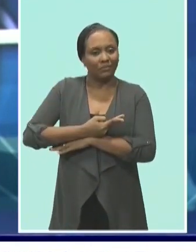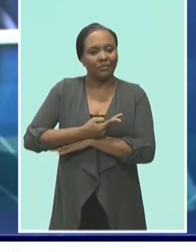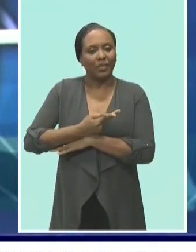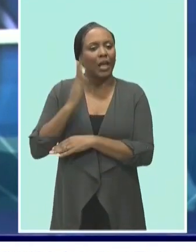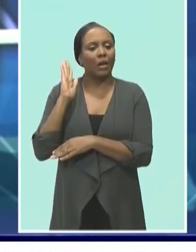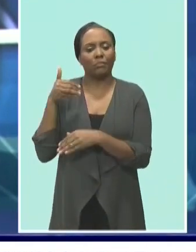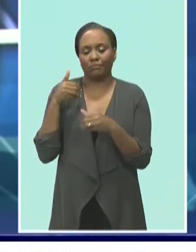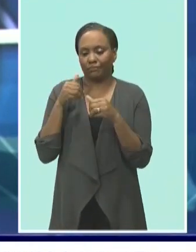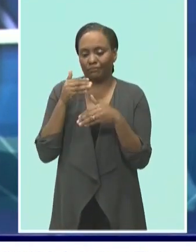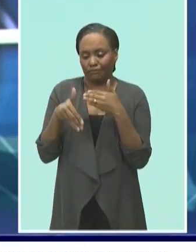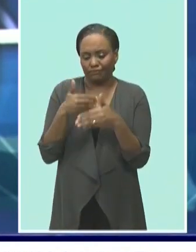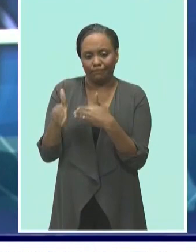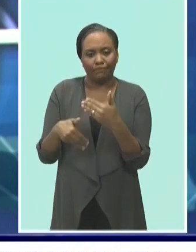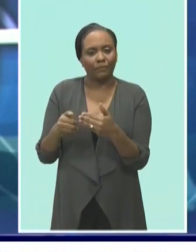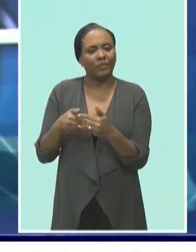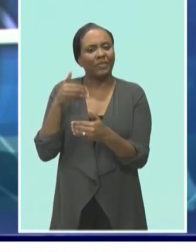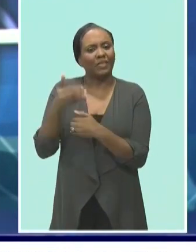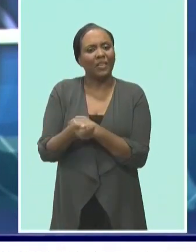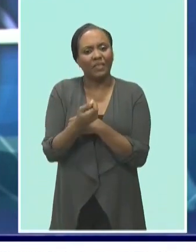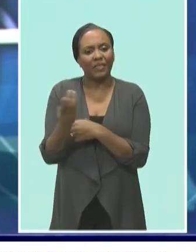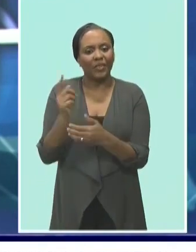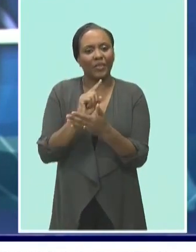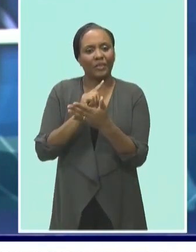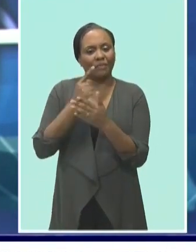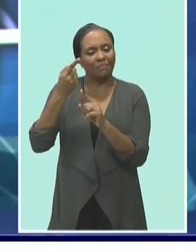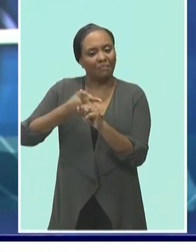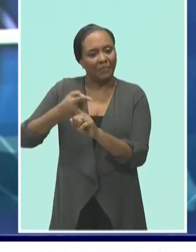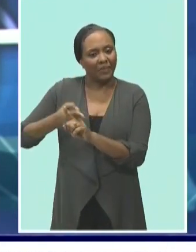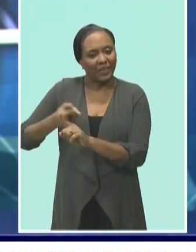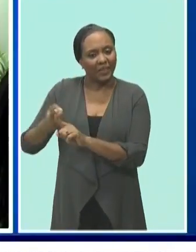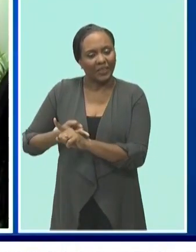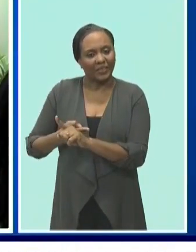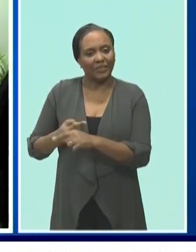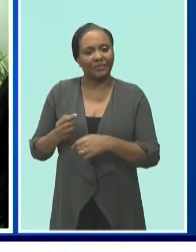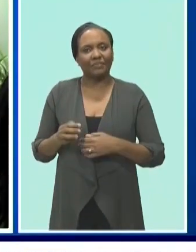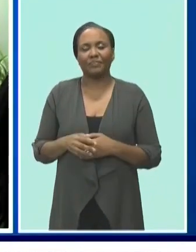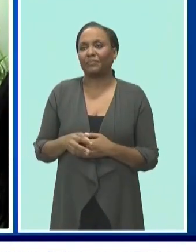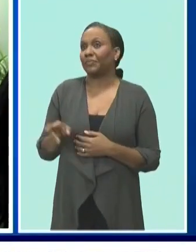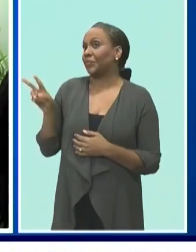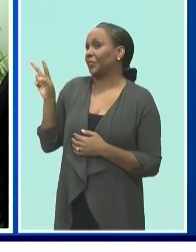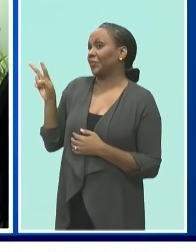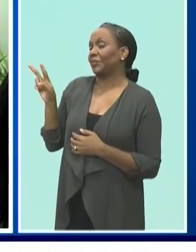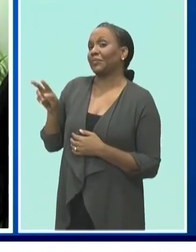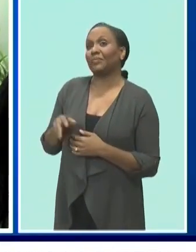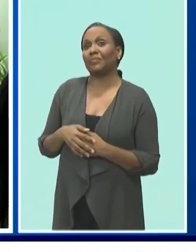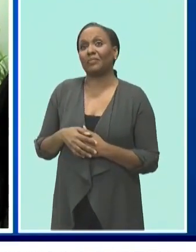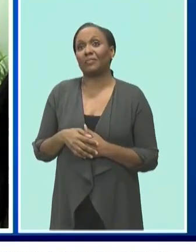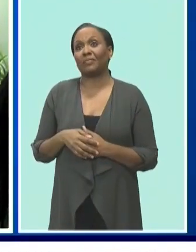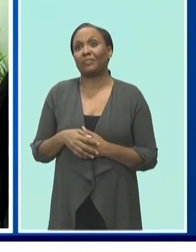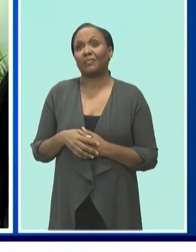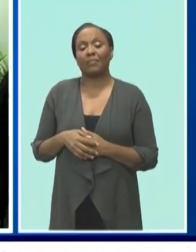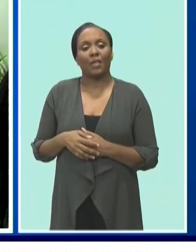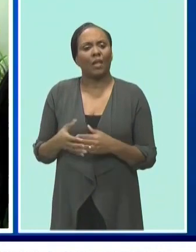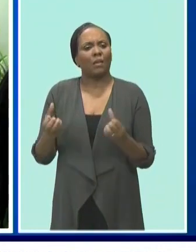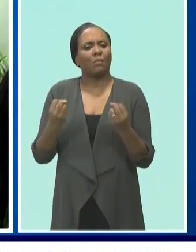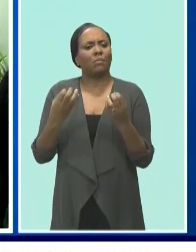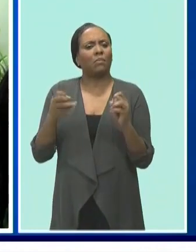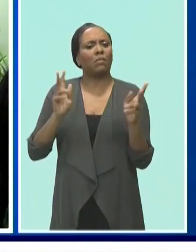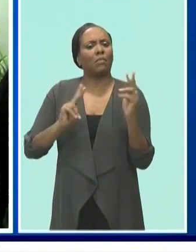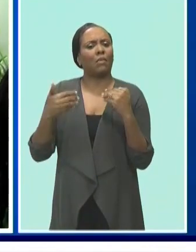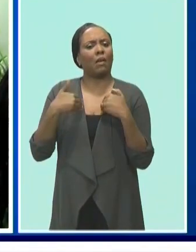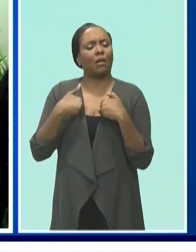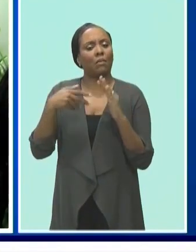will continue for the next few months. Lisa Broom has more. Several former Cleo policyholders flocked